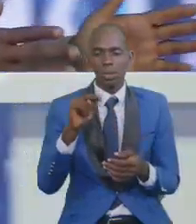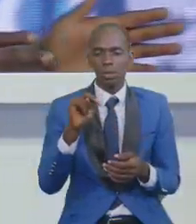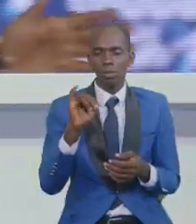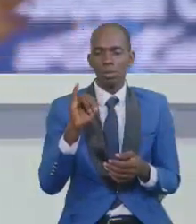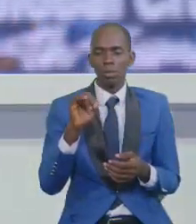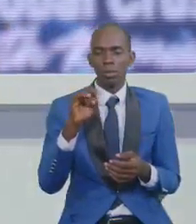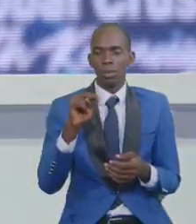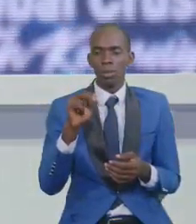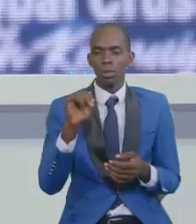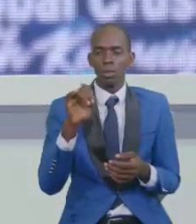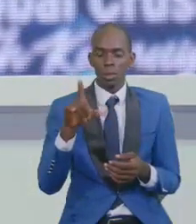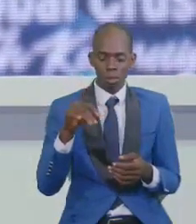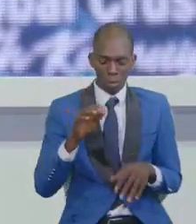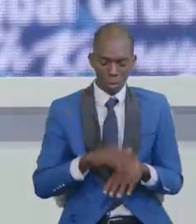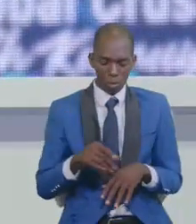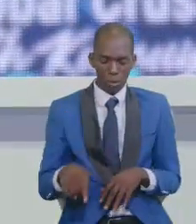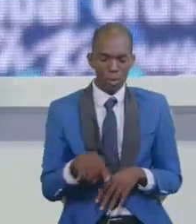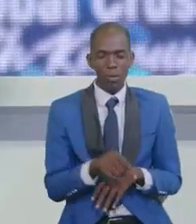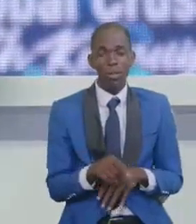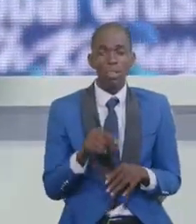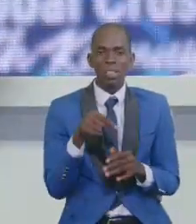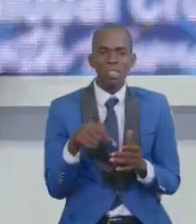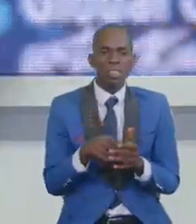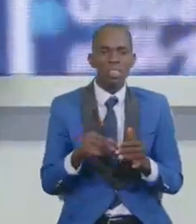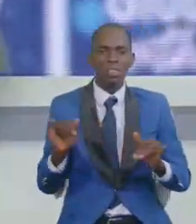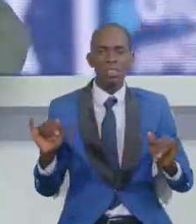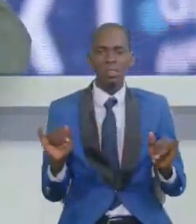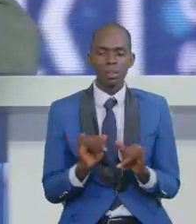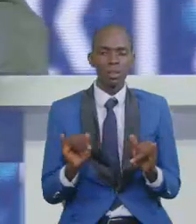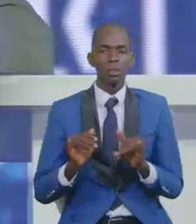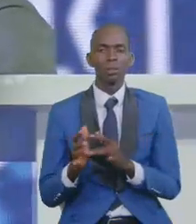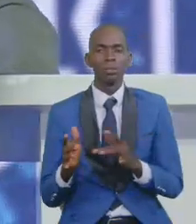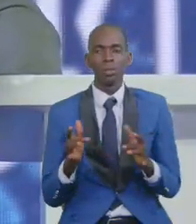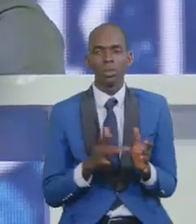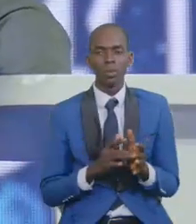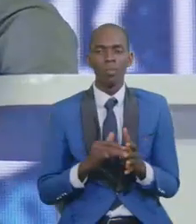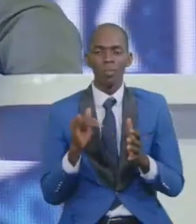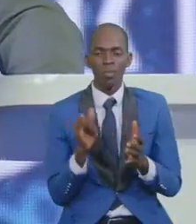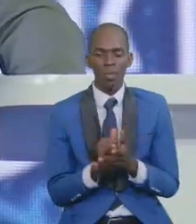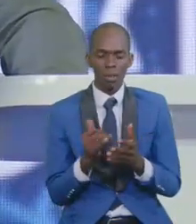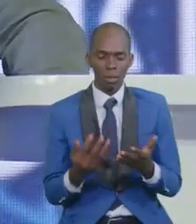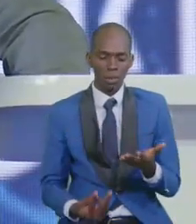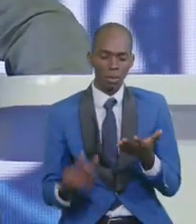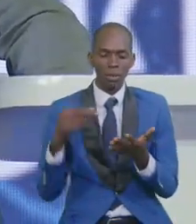this same Jesus that rose the third day,